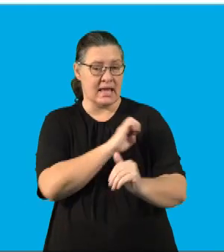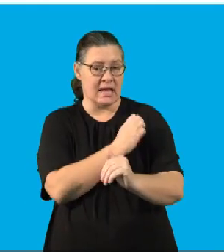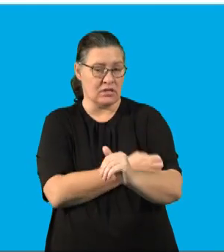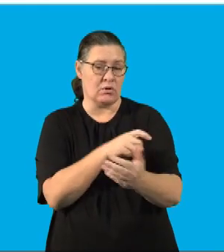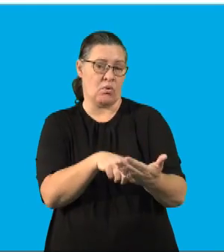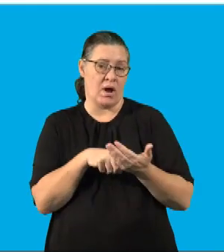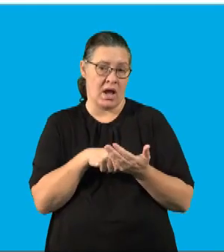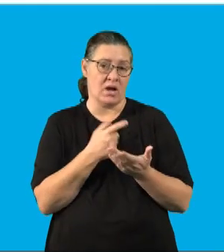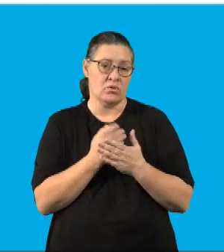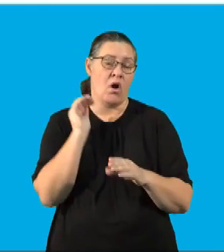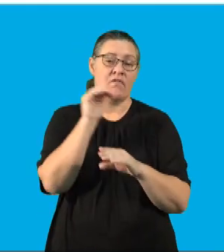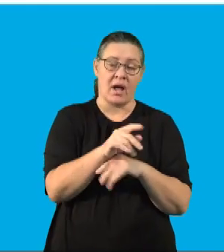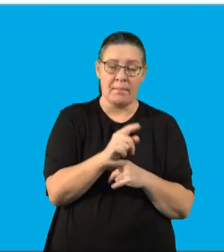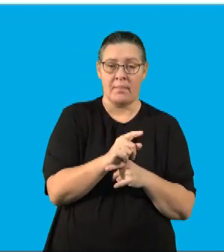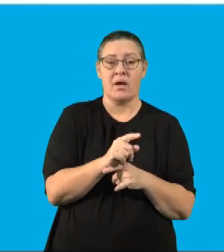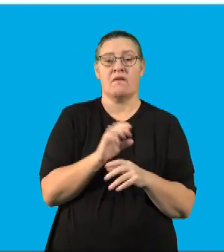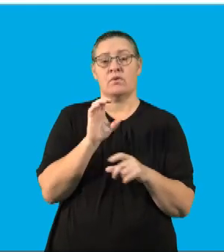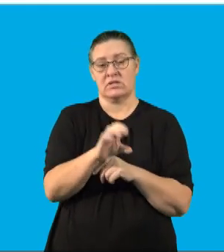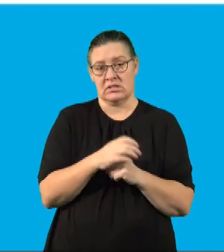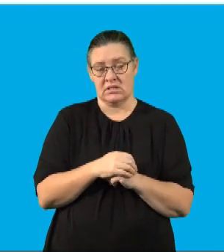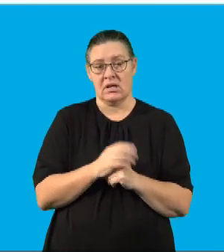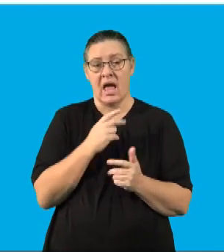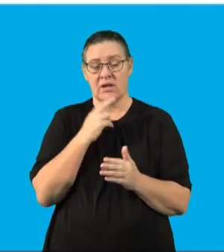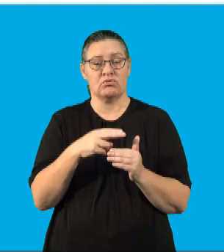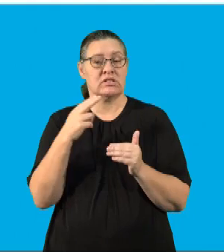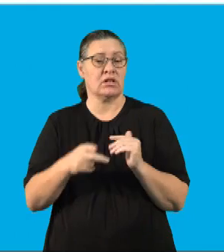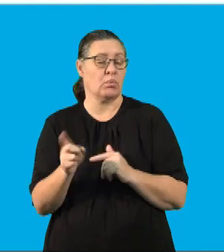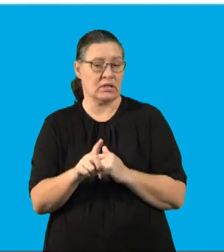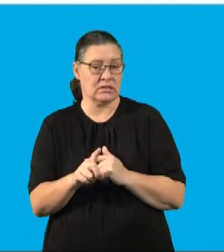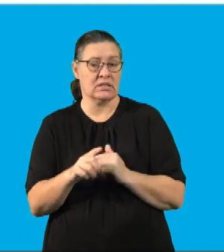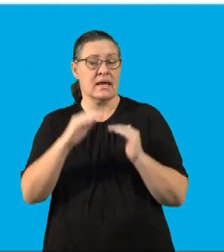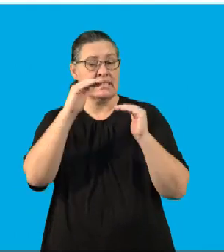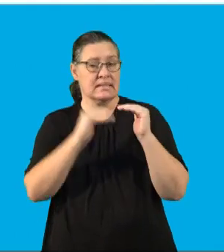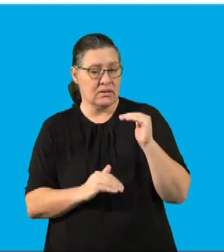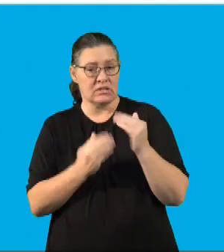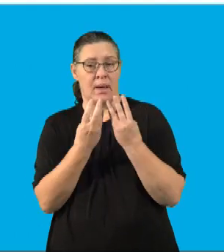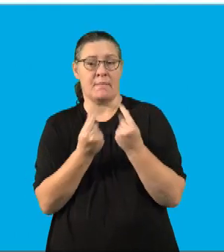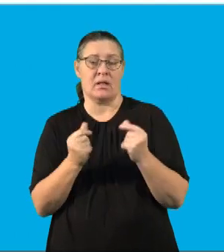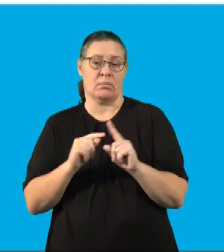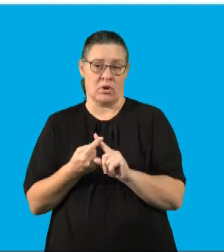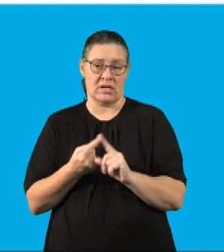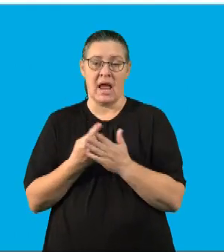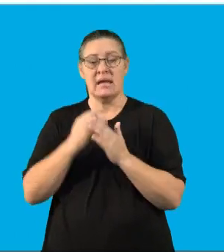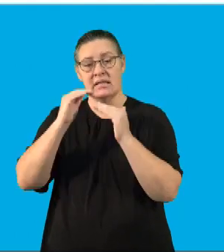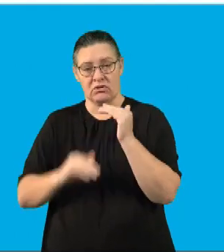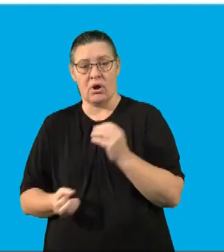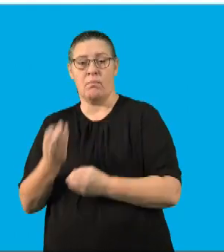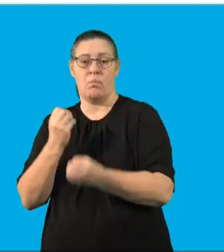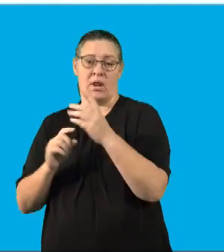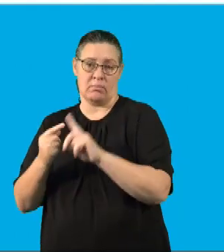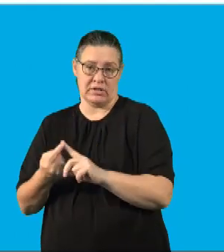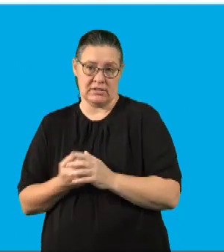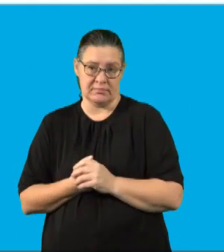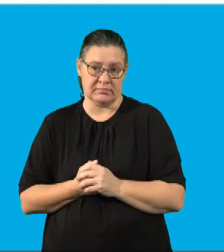less energy will be required to overcome the intermolecular forces and resulting in a decrease in melting point and also a decrease